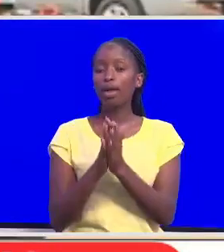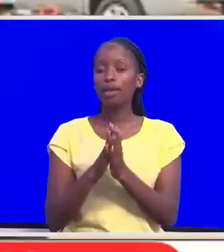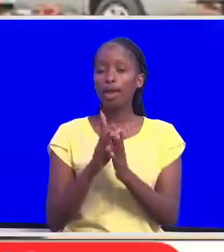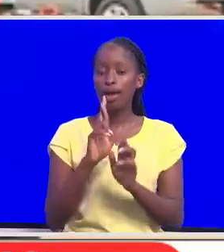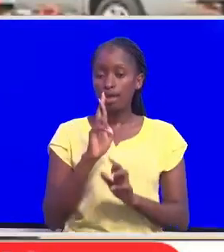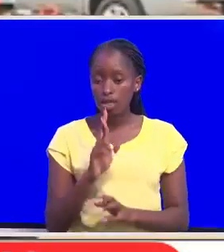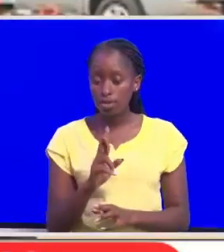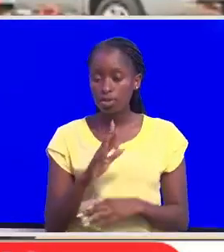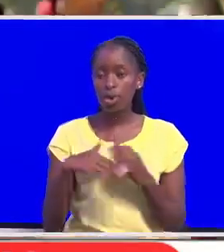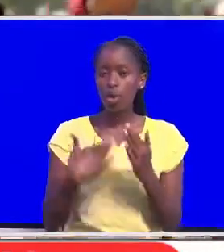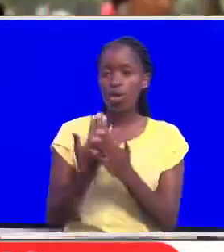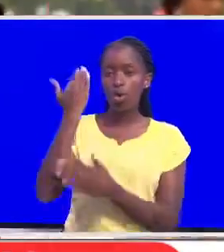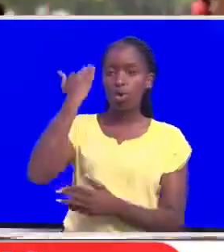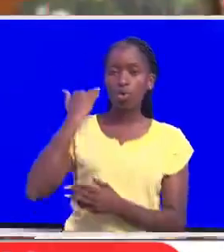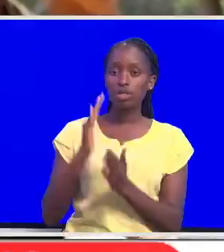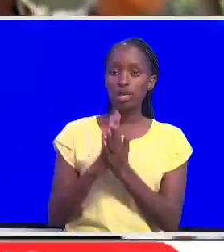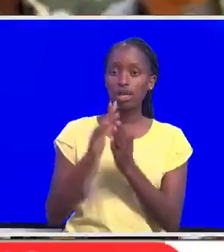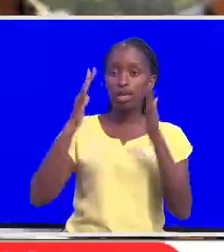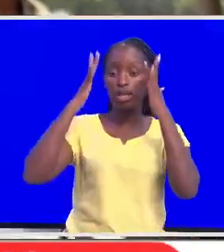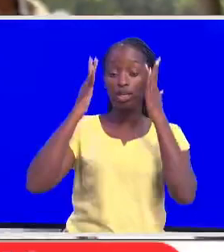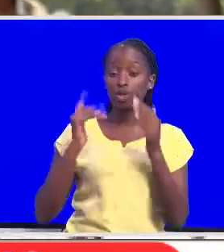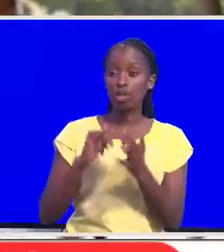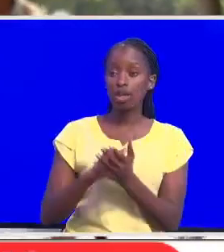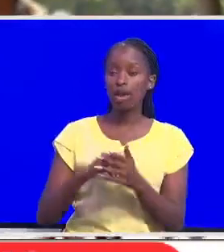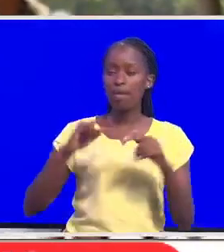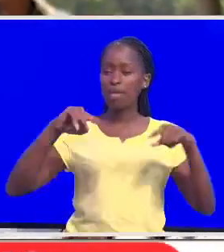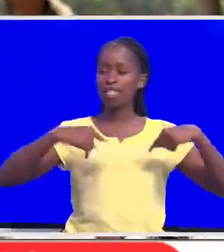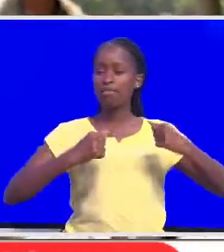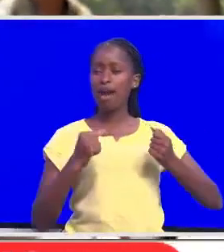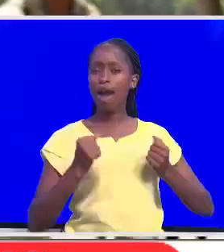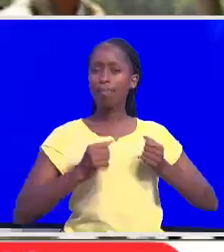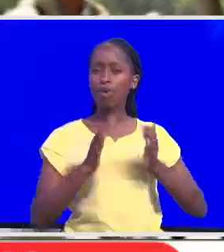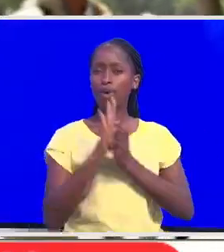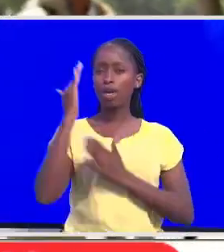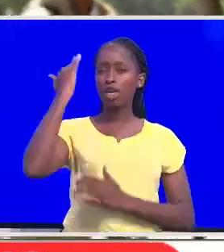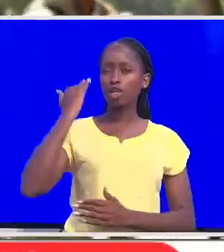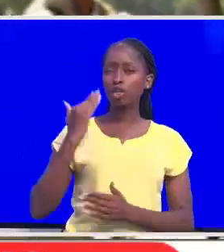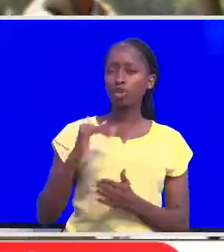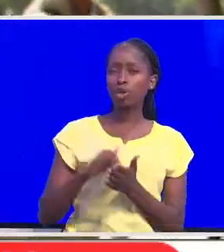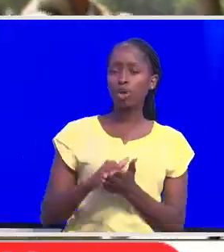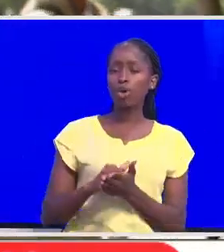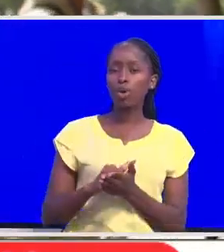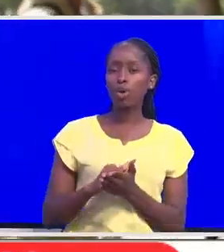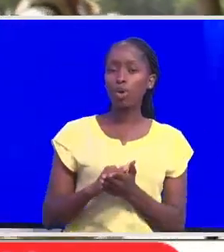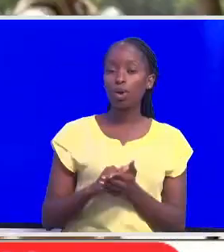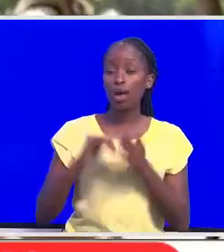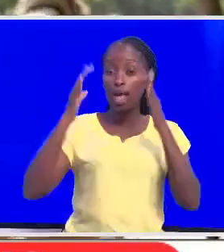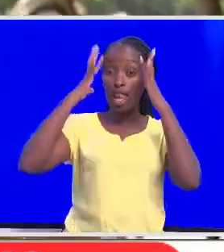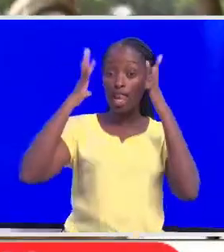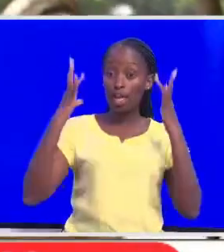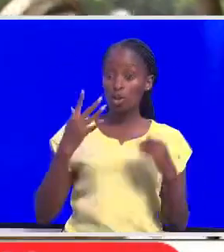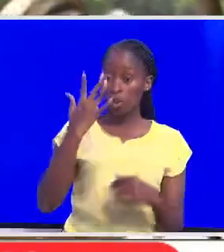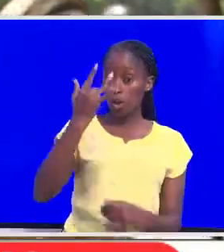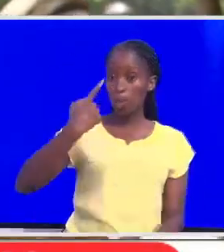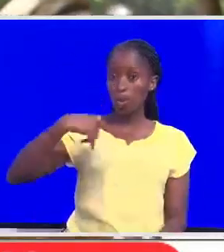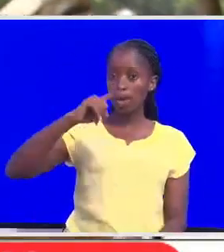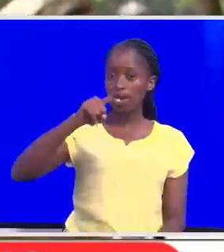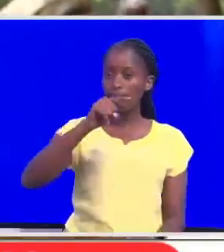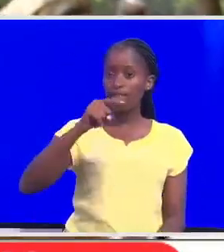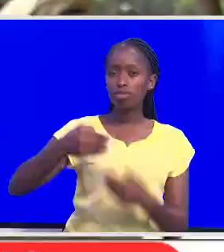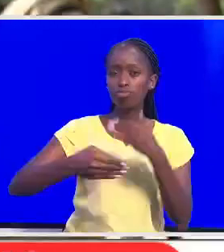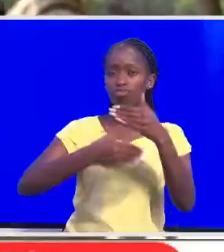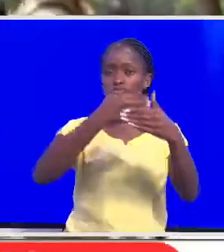wa leo ufuate namna hiyo. I'm not happy with the decision of the court because we need those houses to be